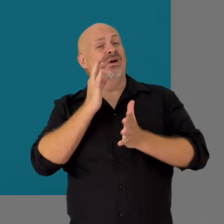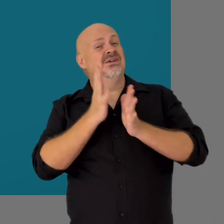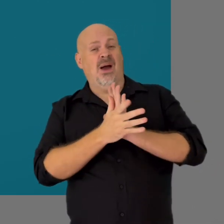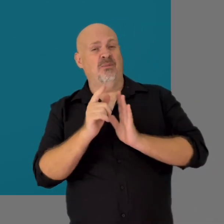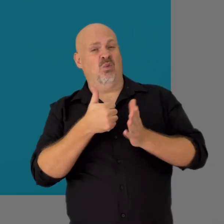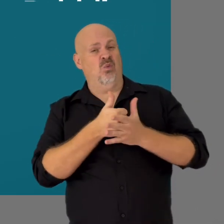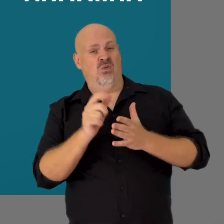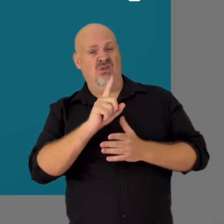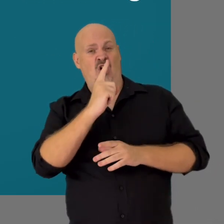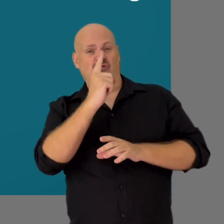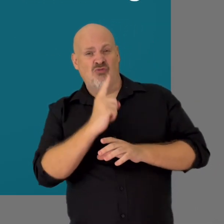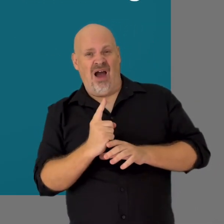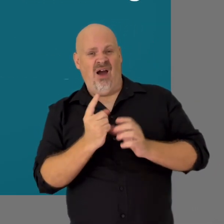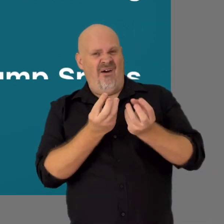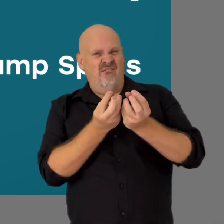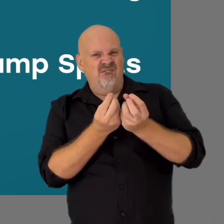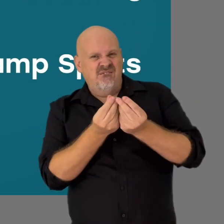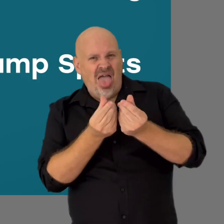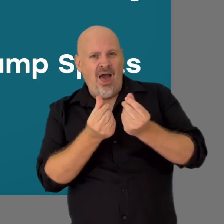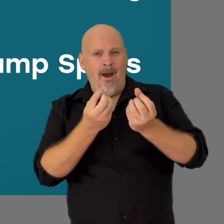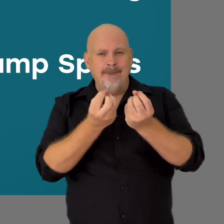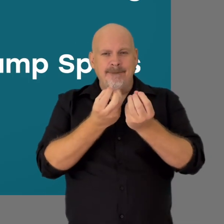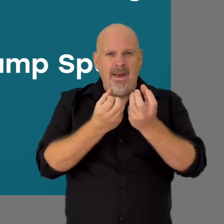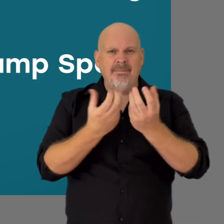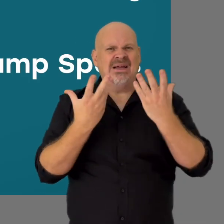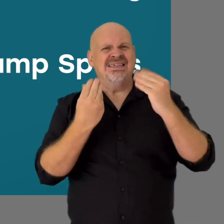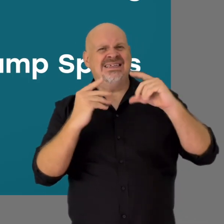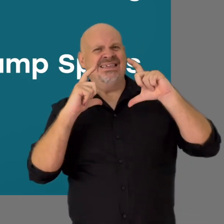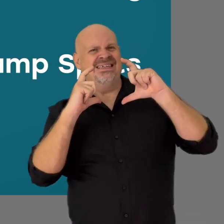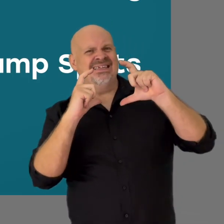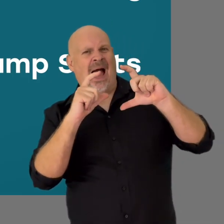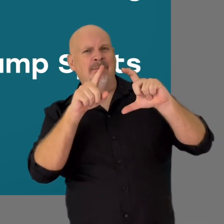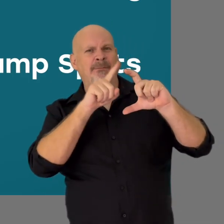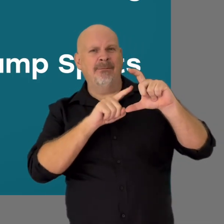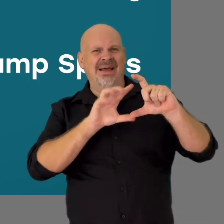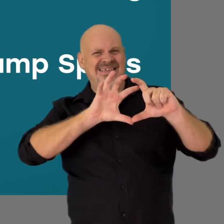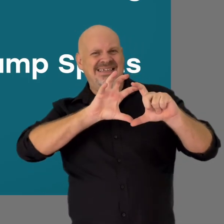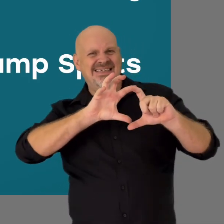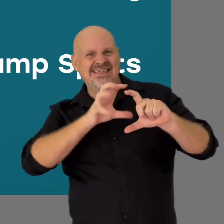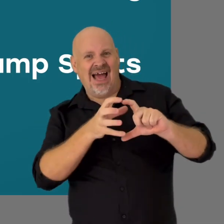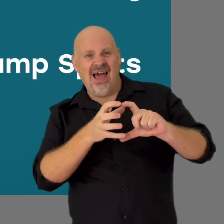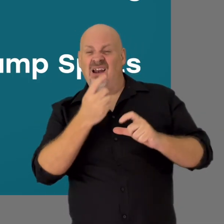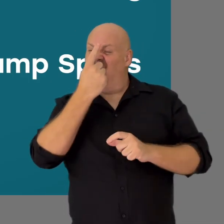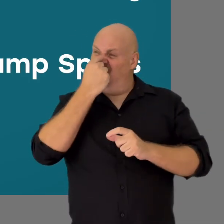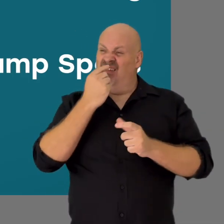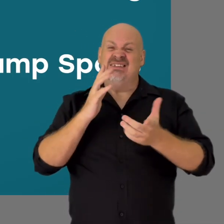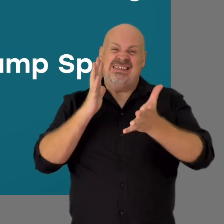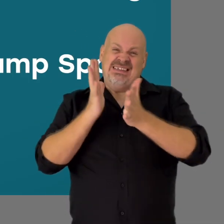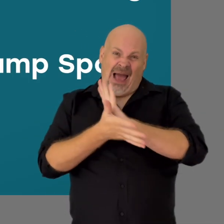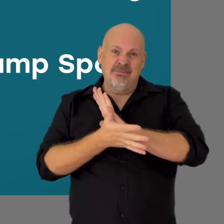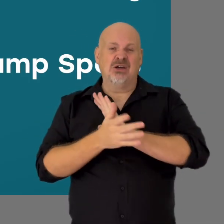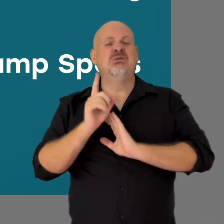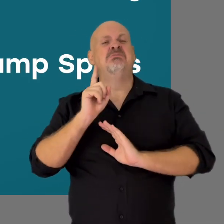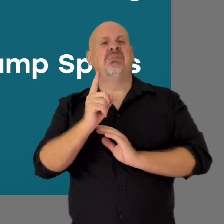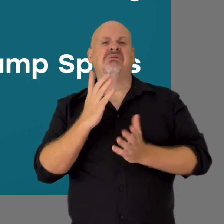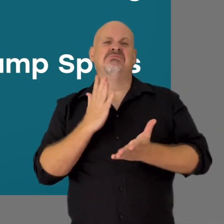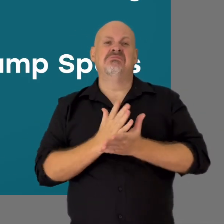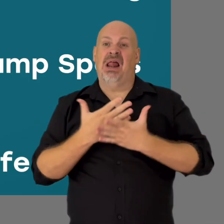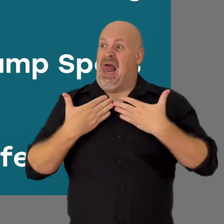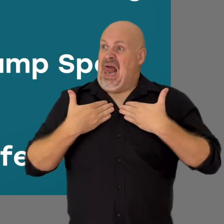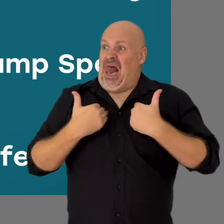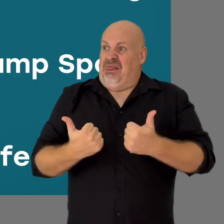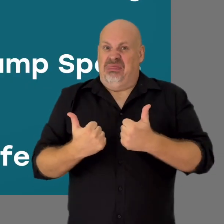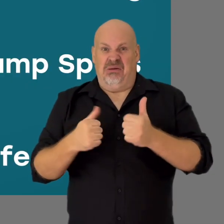as cracking, flaking, bubbling, or damp spots or stains, and though it may damage the building fabric, it can be treated